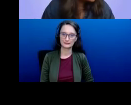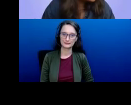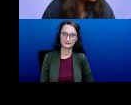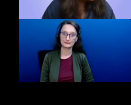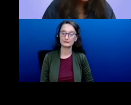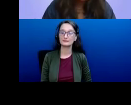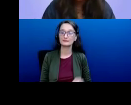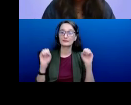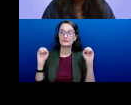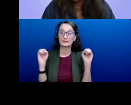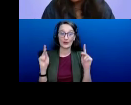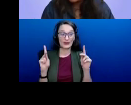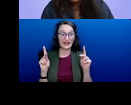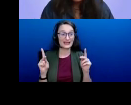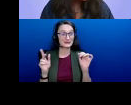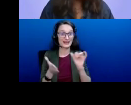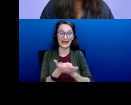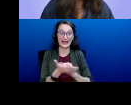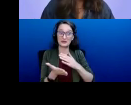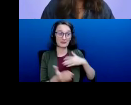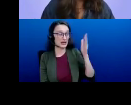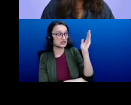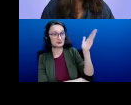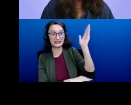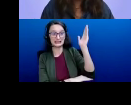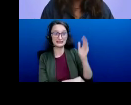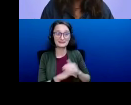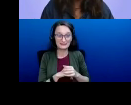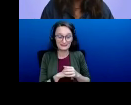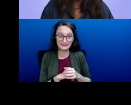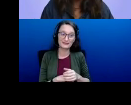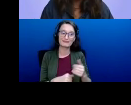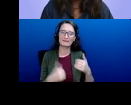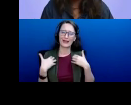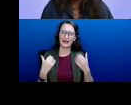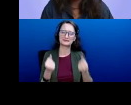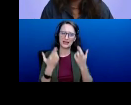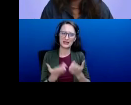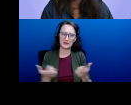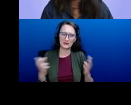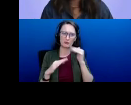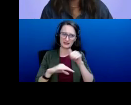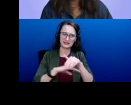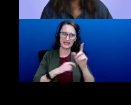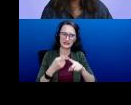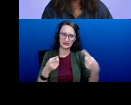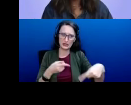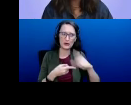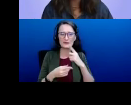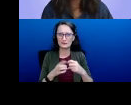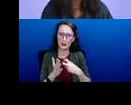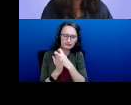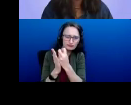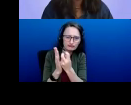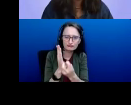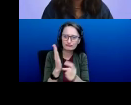Okay, so that was my spiel. There's going to be a lot of resources that we send to you so you can dive a little deeper into it, but it would